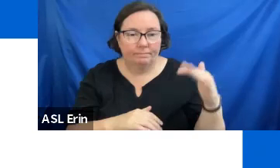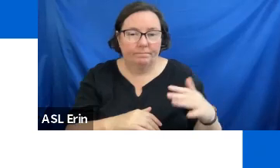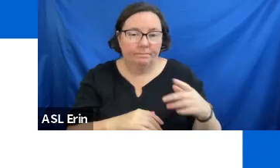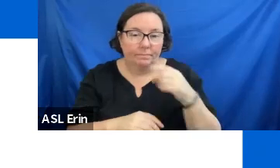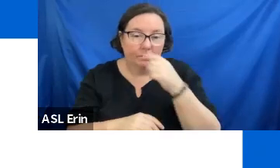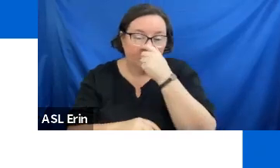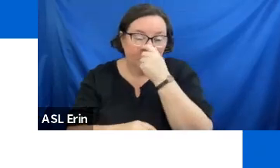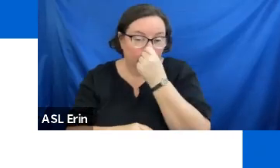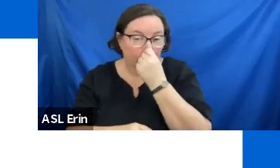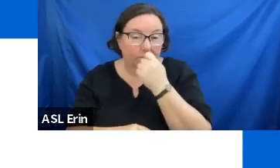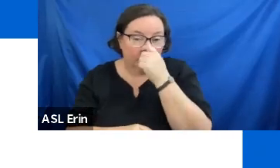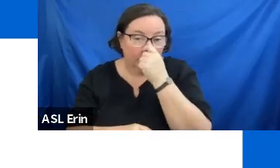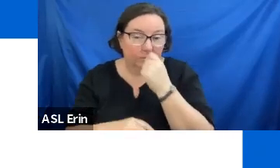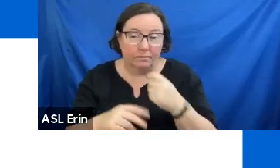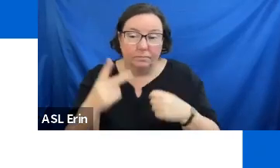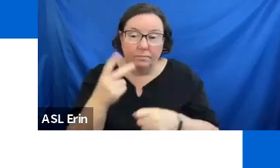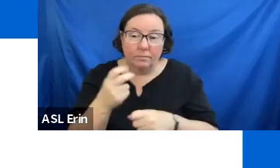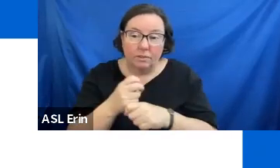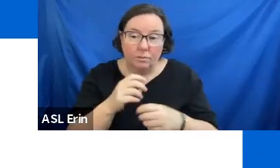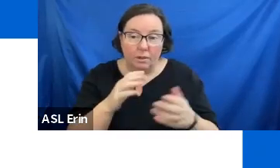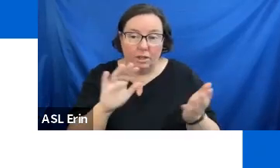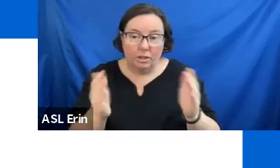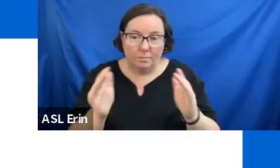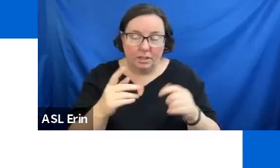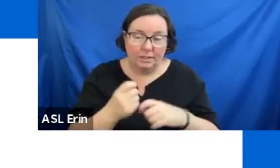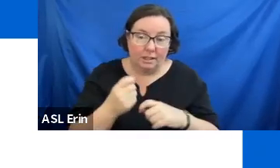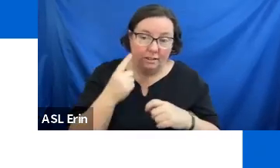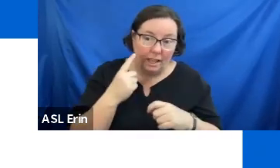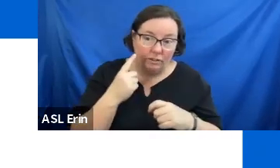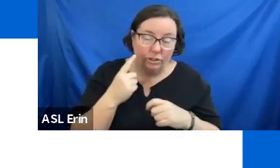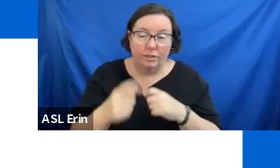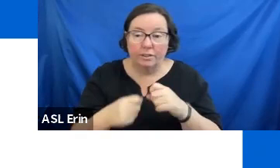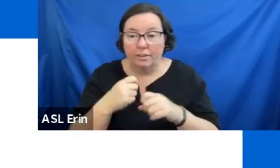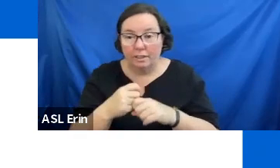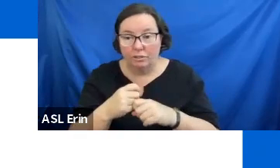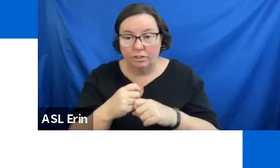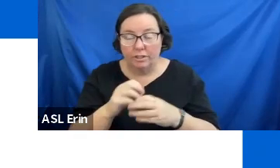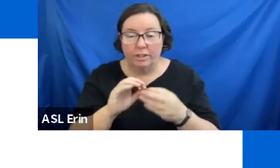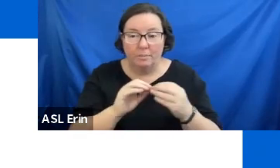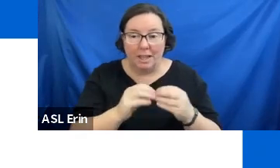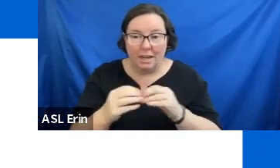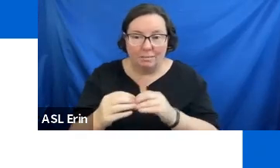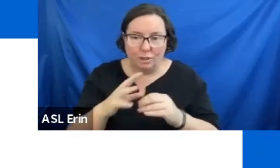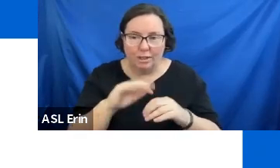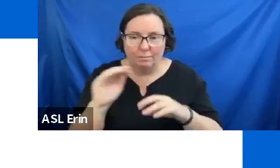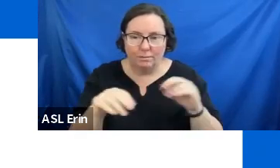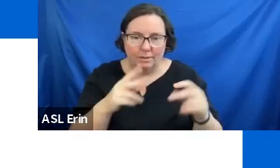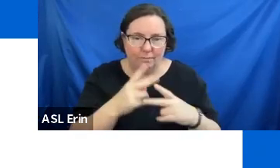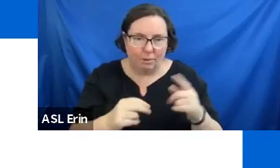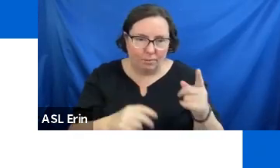a 2-year look from last school year to this school year numerically and by percentage.